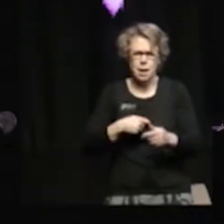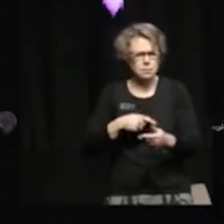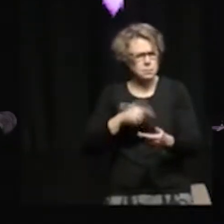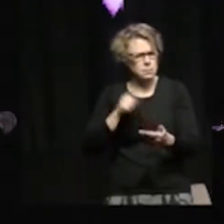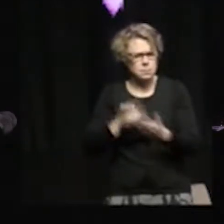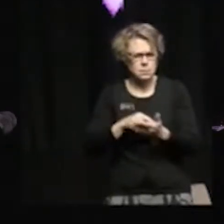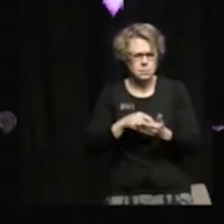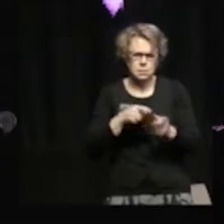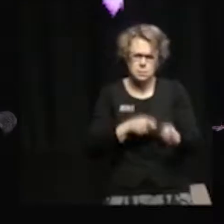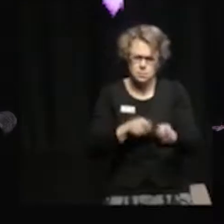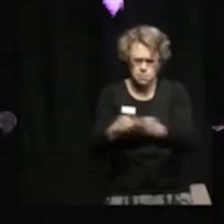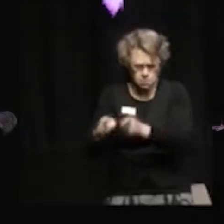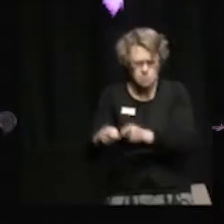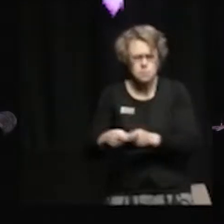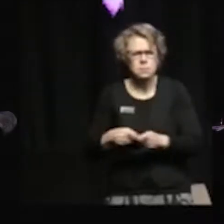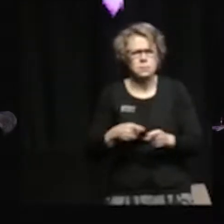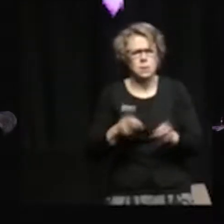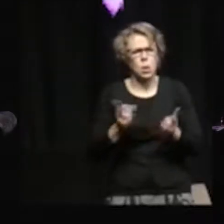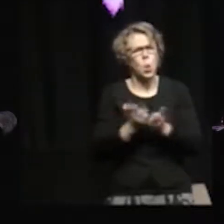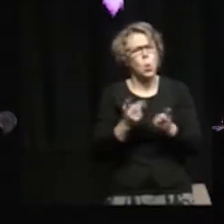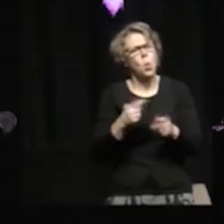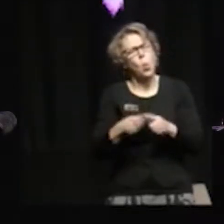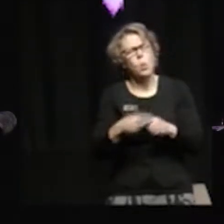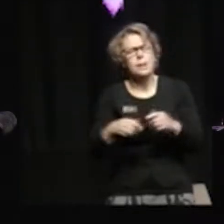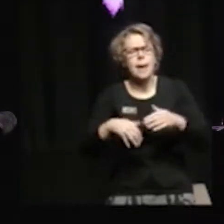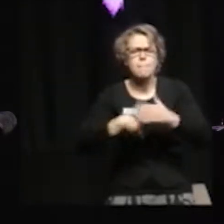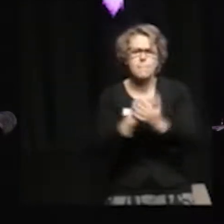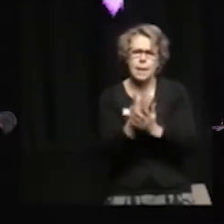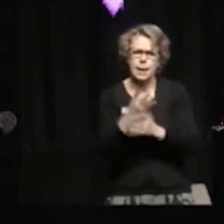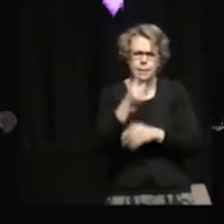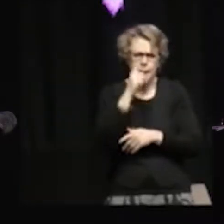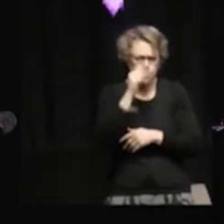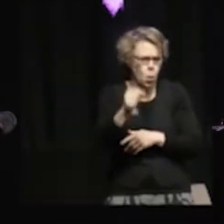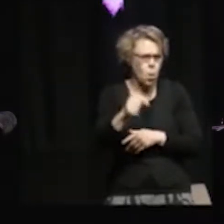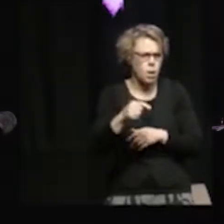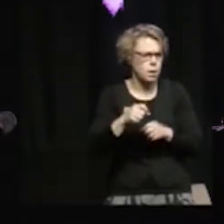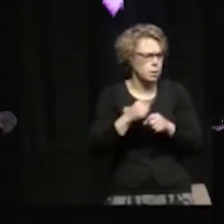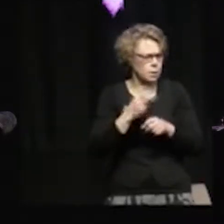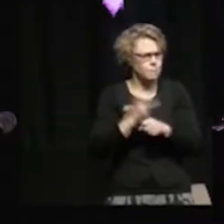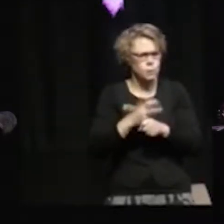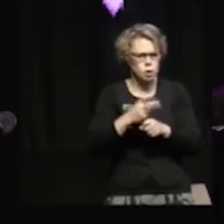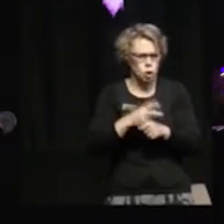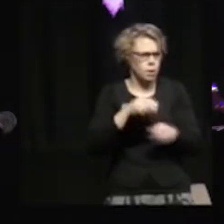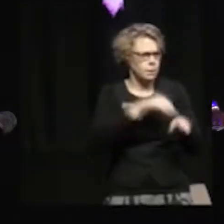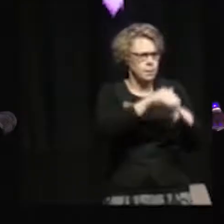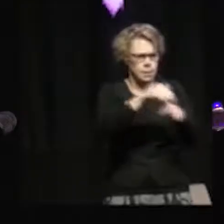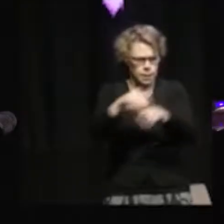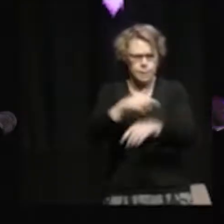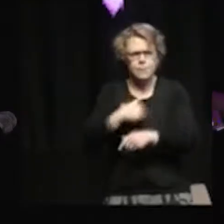religious fanatics and media trolls will try to frighten us.